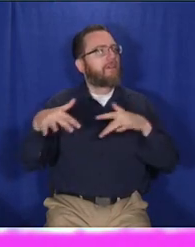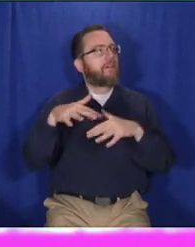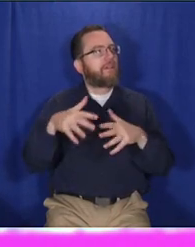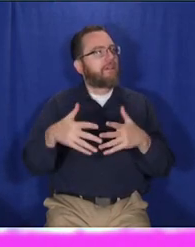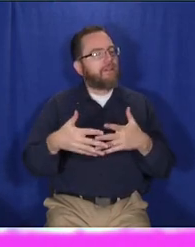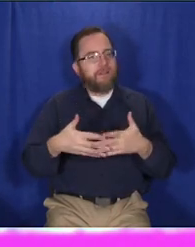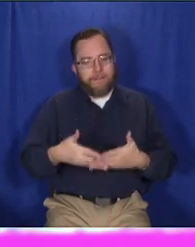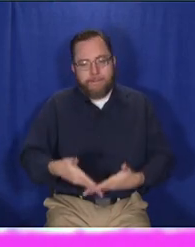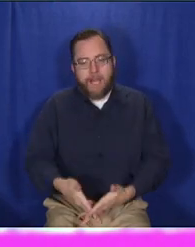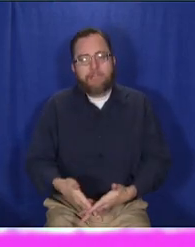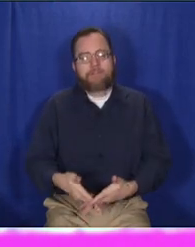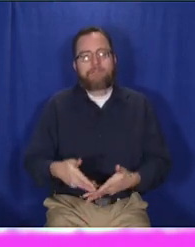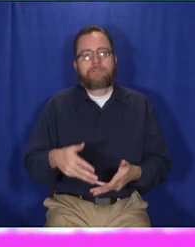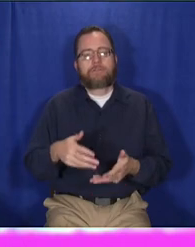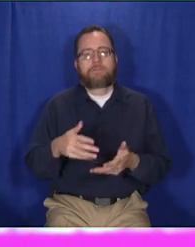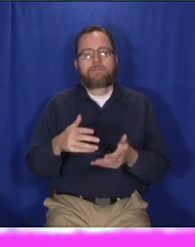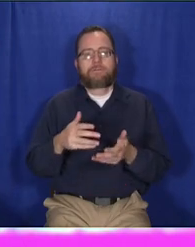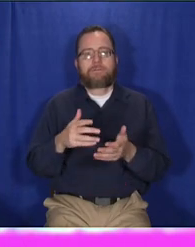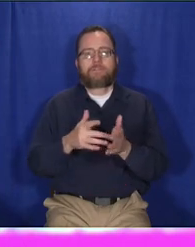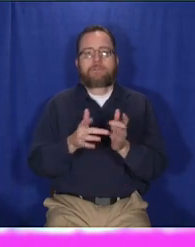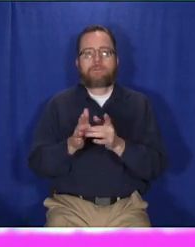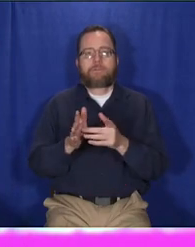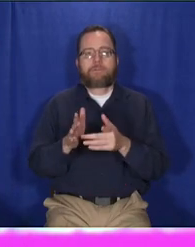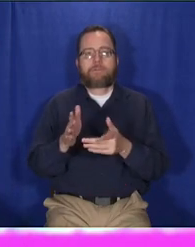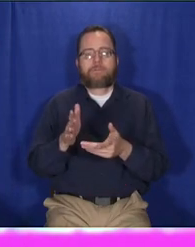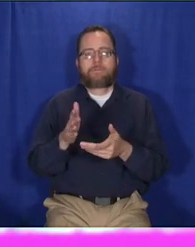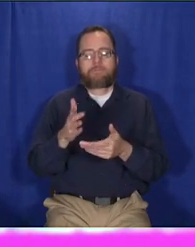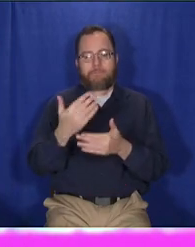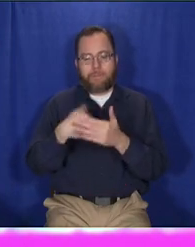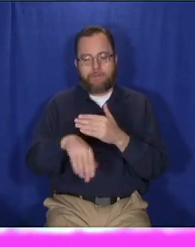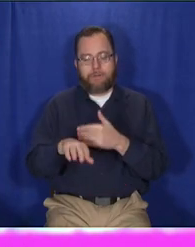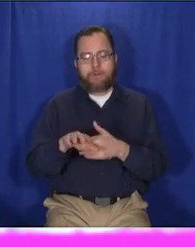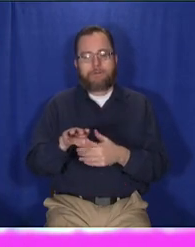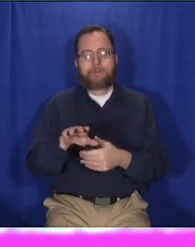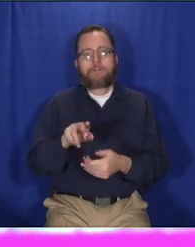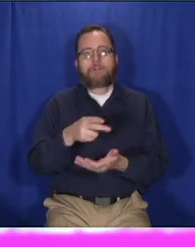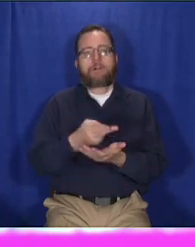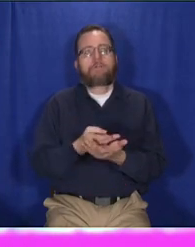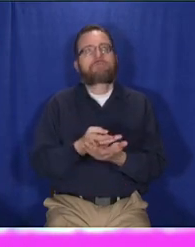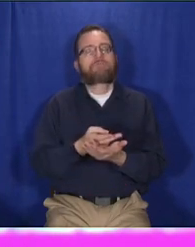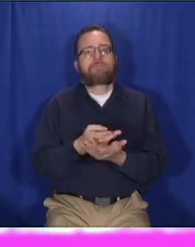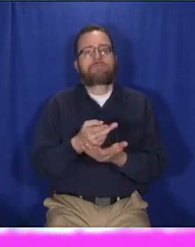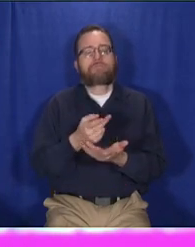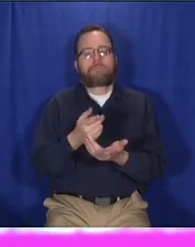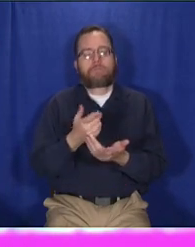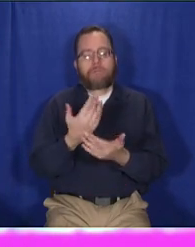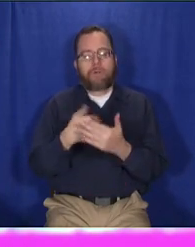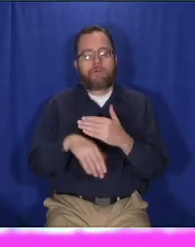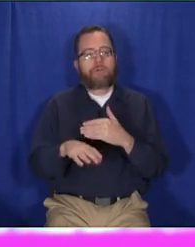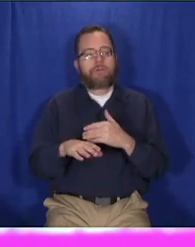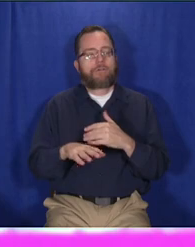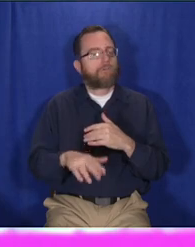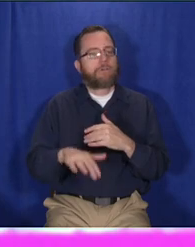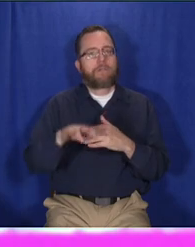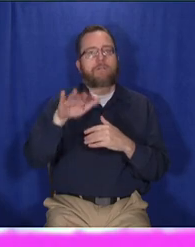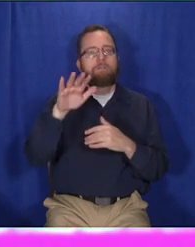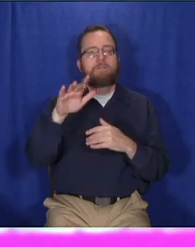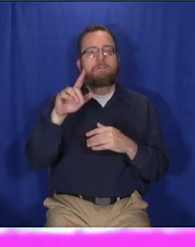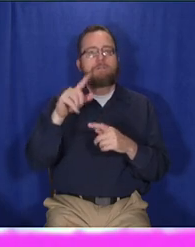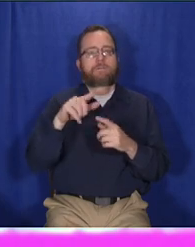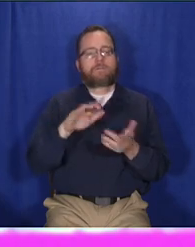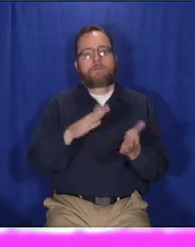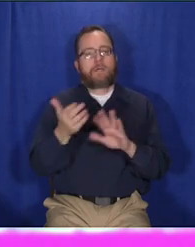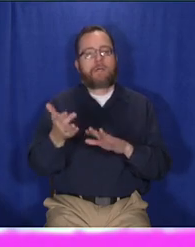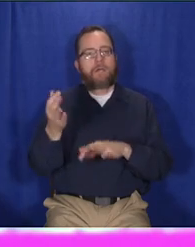the grave so that we can enjoy the riches of God in this life and for eternal ages and ages to